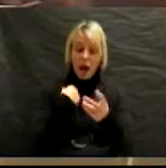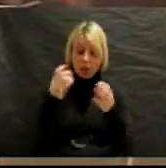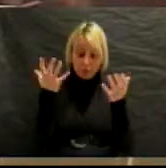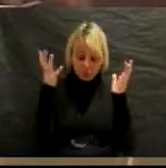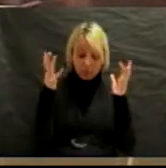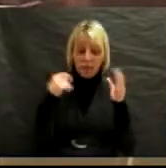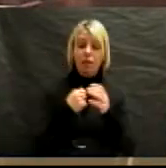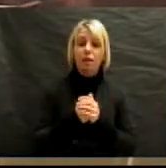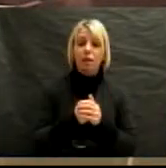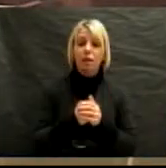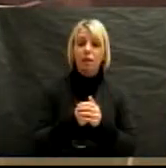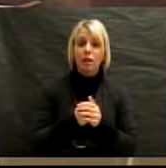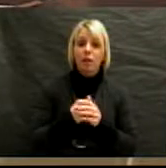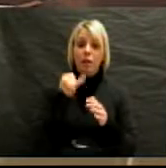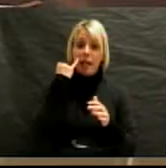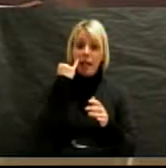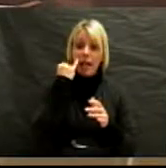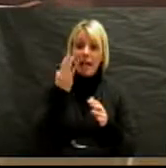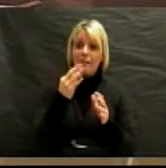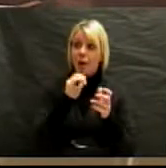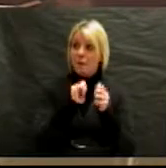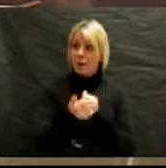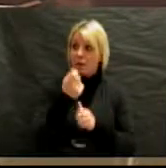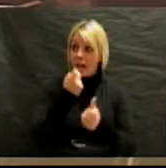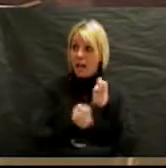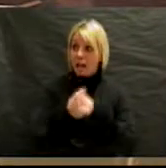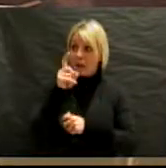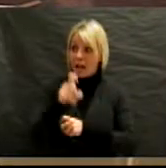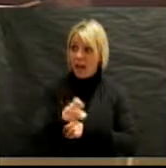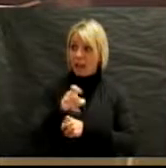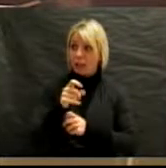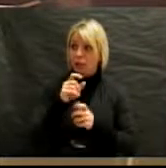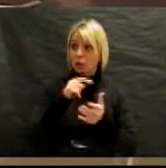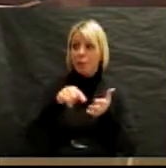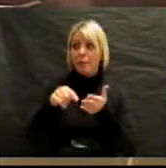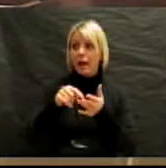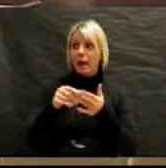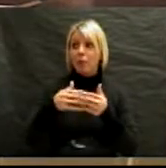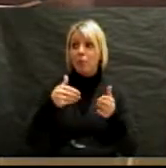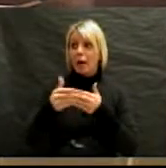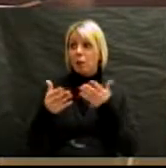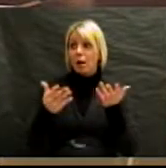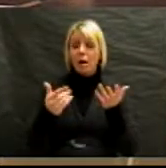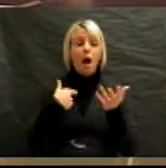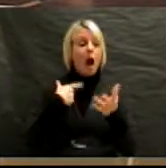no matter what. I got a paycheck and had to give the money back to the school district. So,